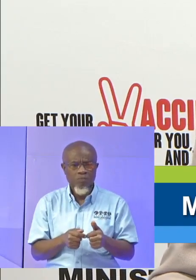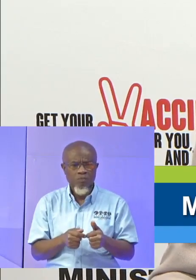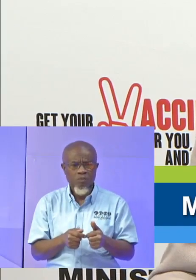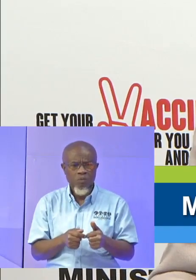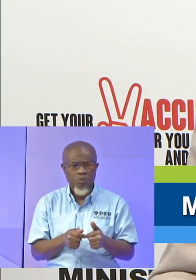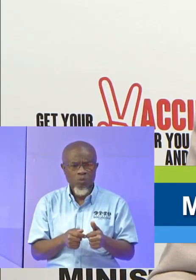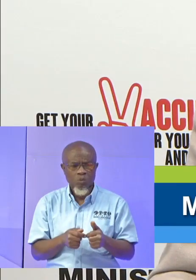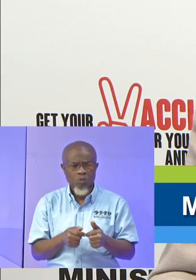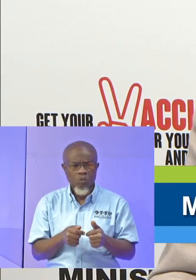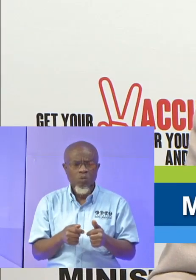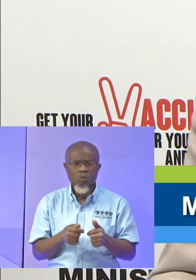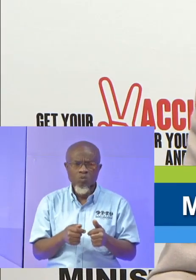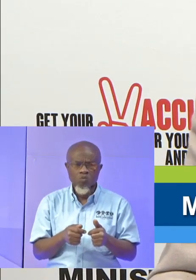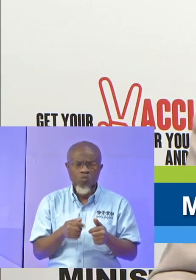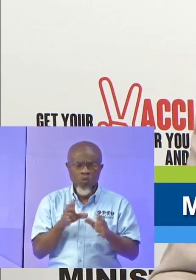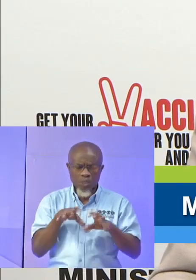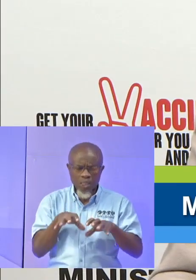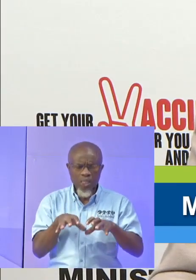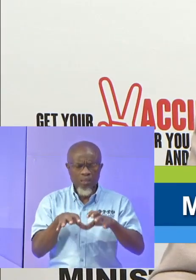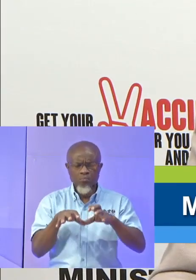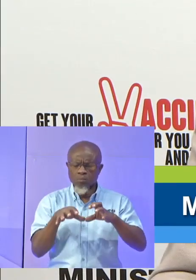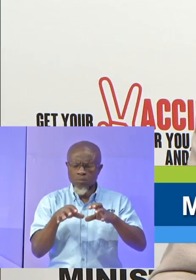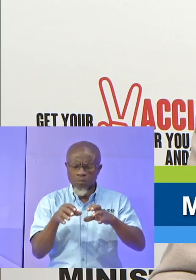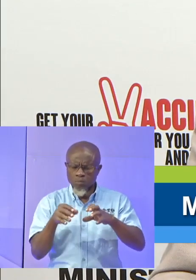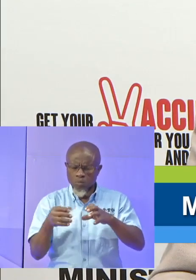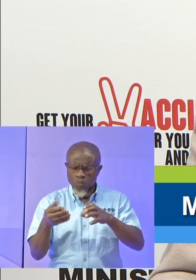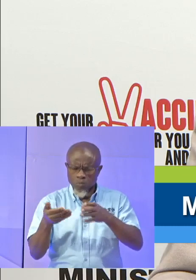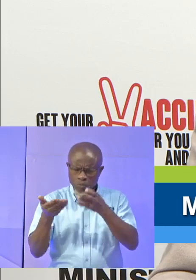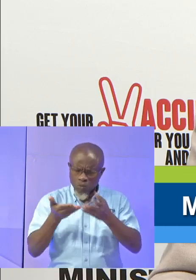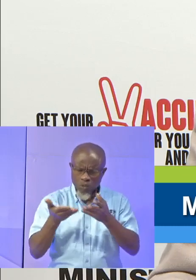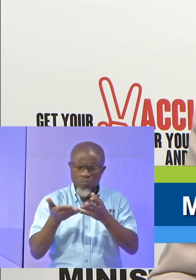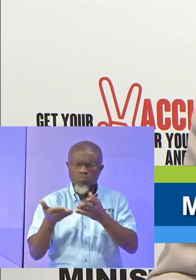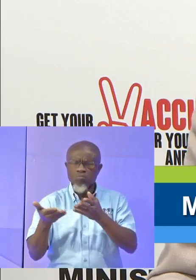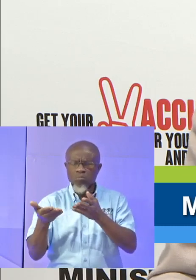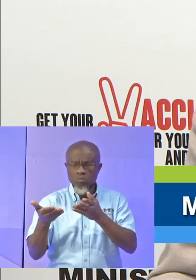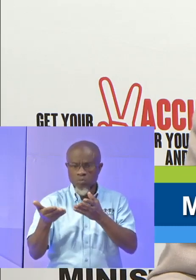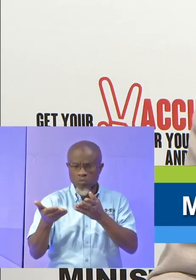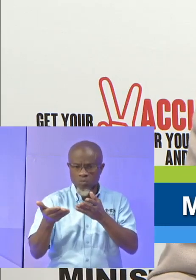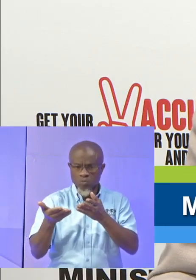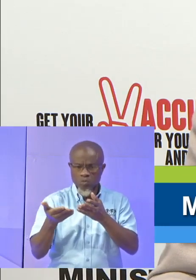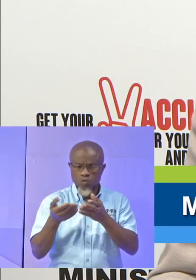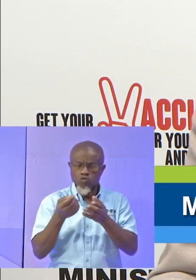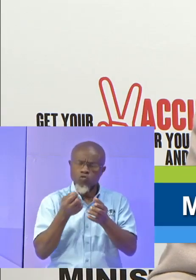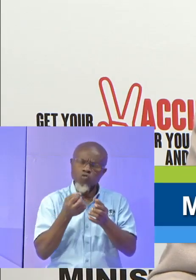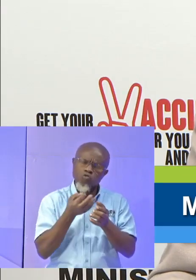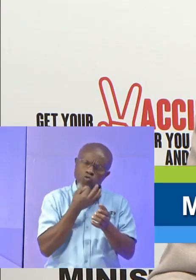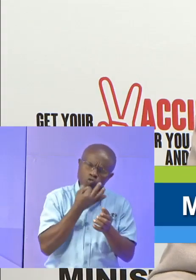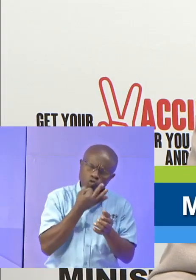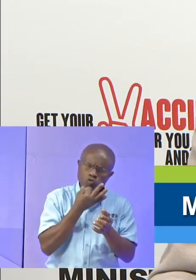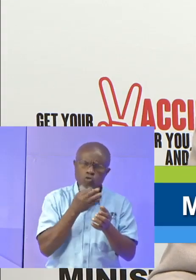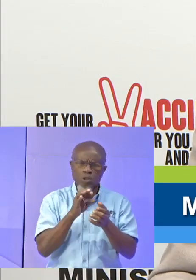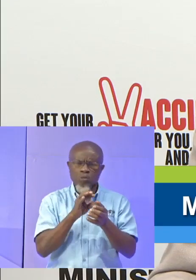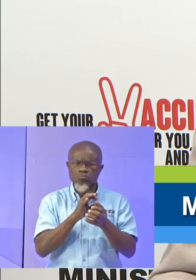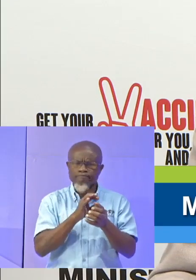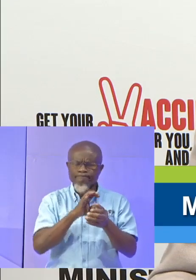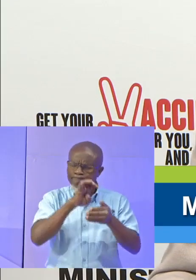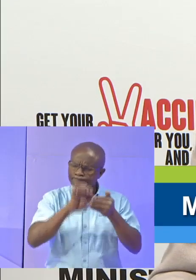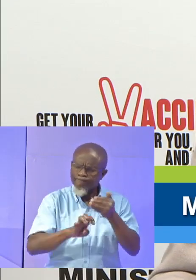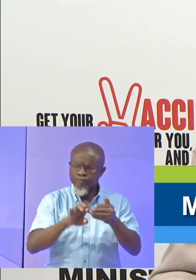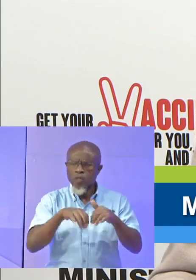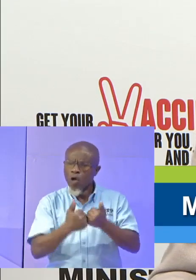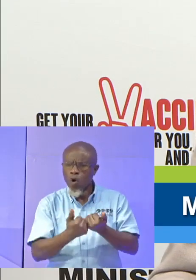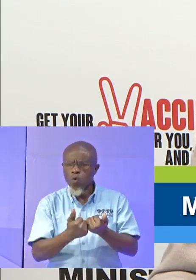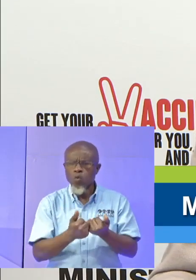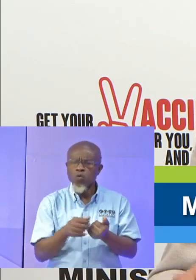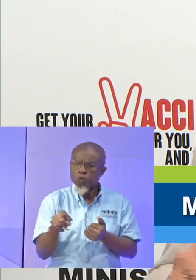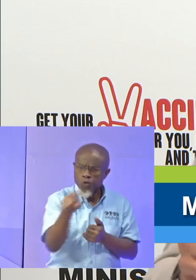Exavo. We could bring forward the end by more and more people being